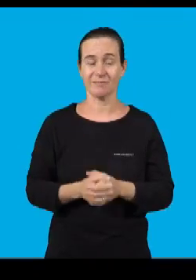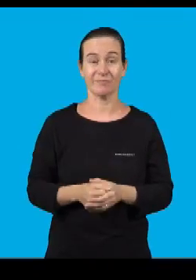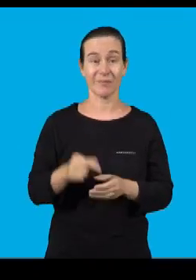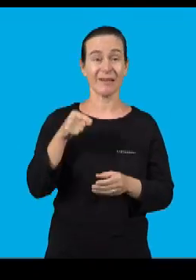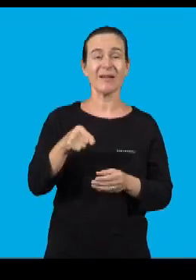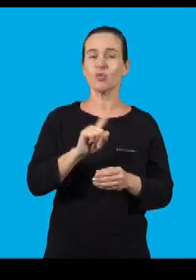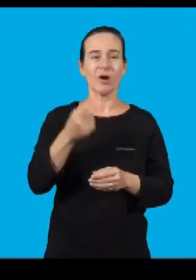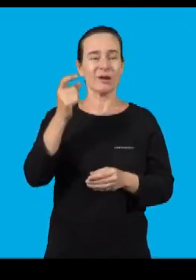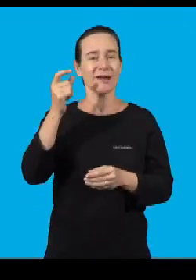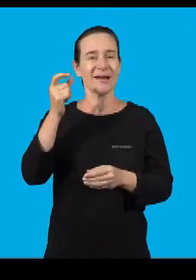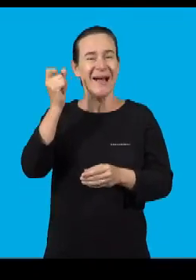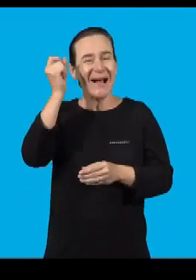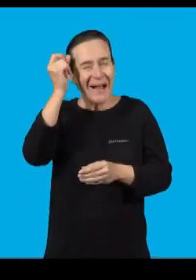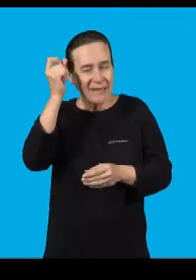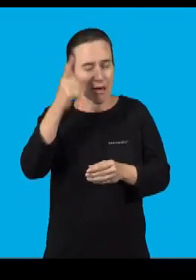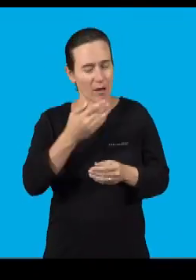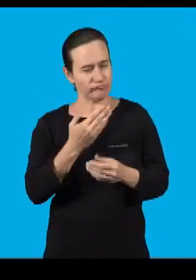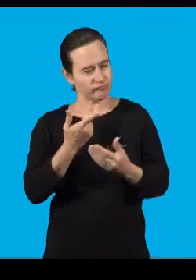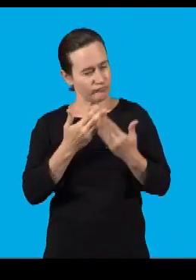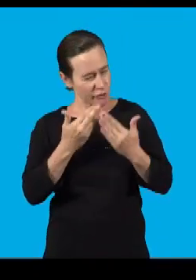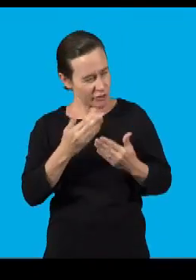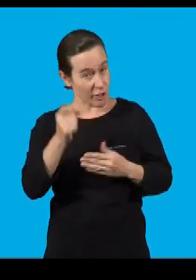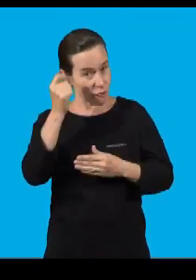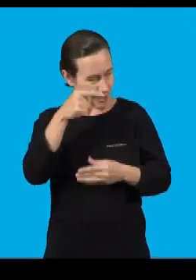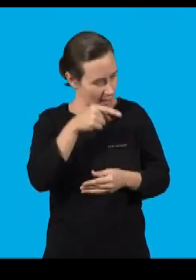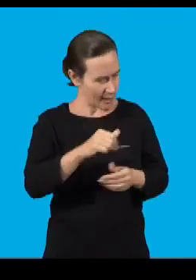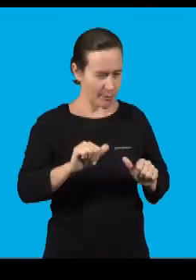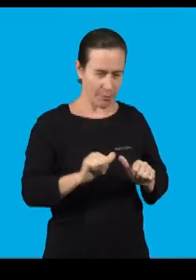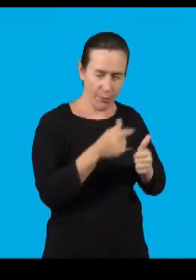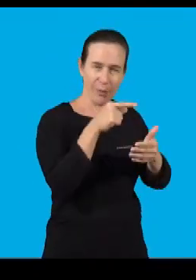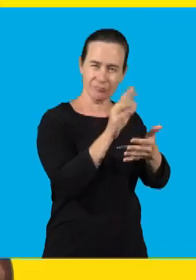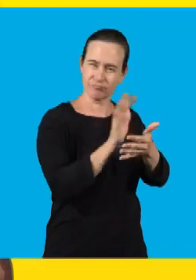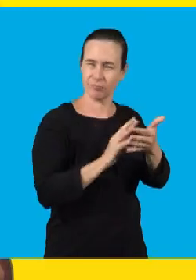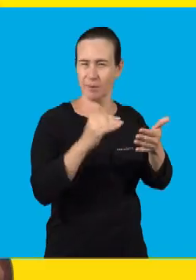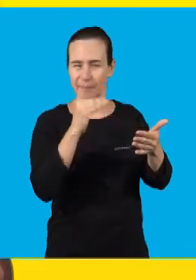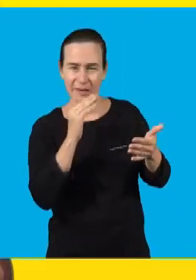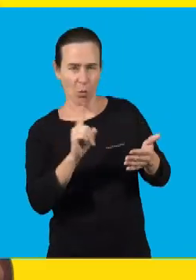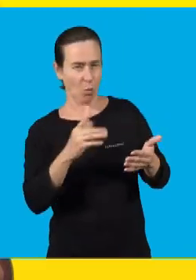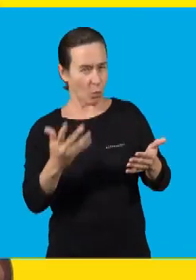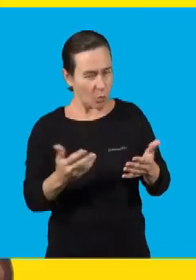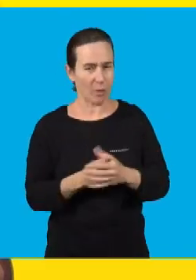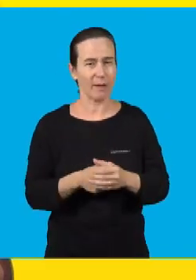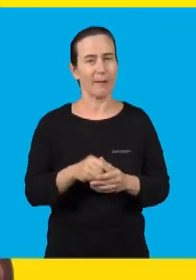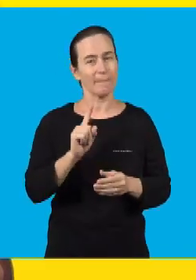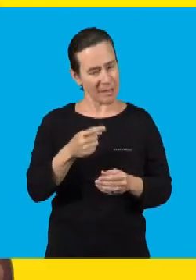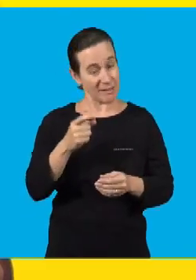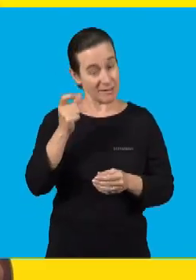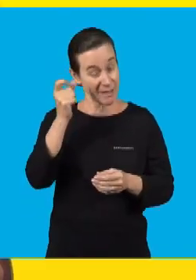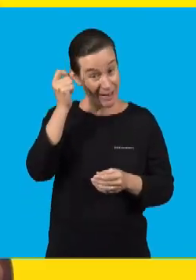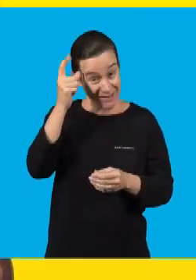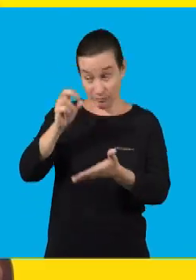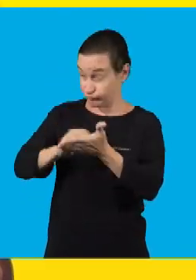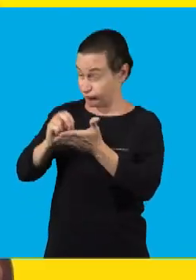Remember, learners do not have an appreciation for the literature, which means in order for you to interpret, you need to understand it, you need